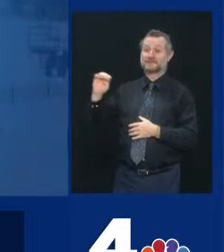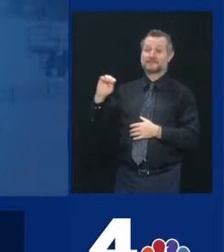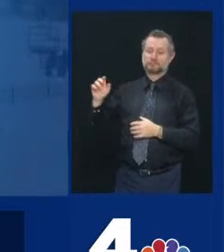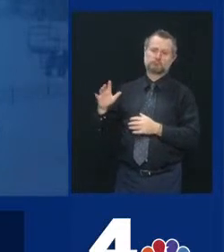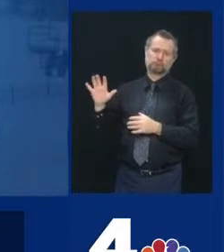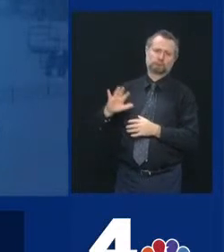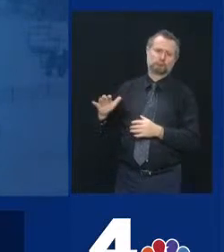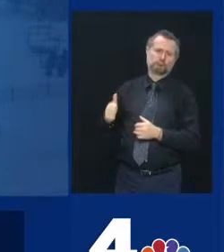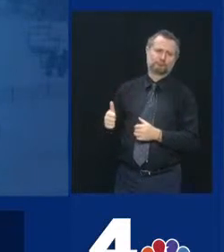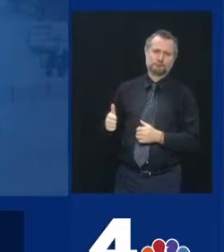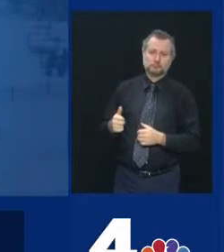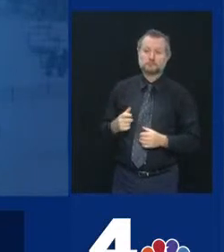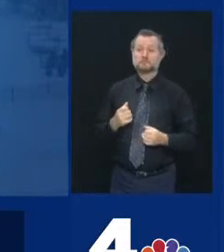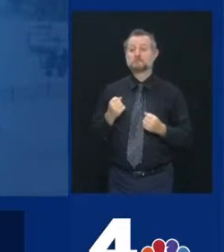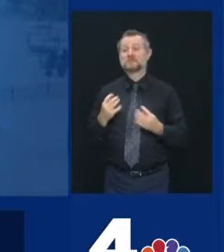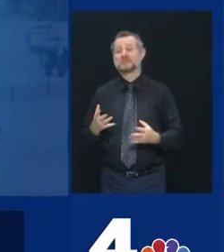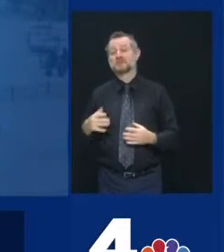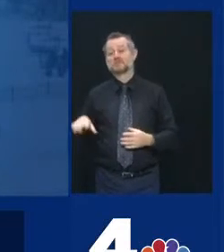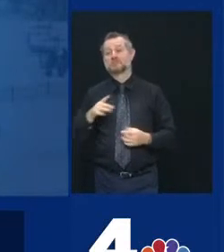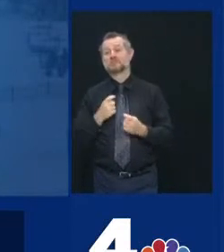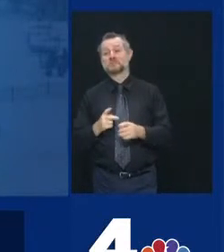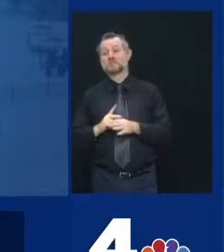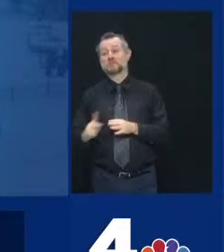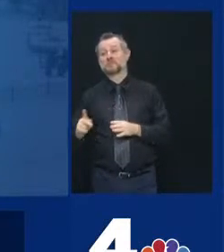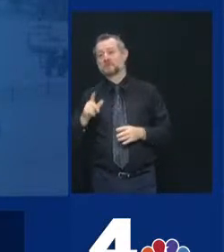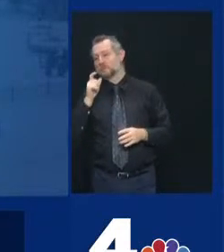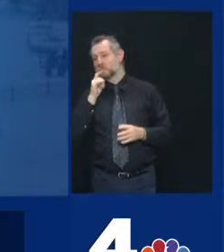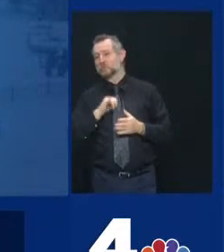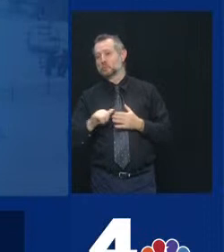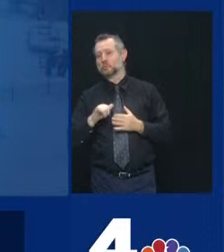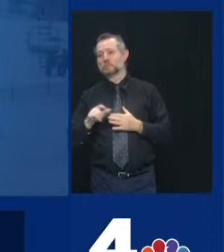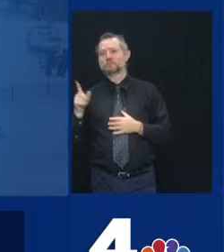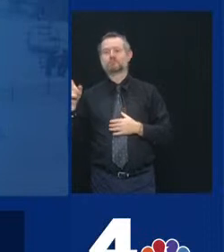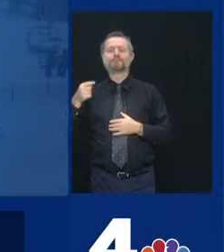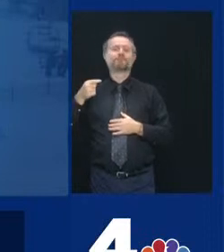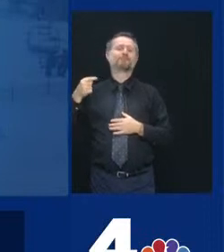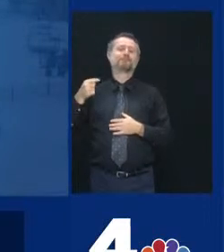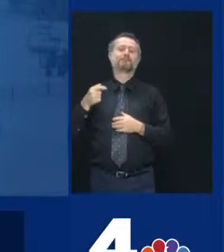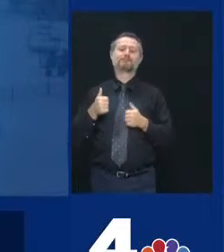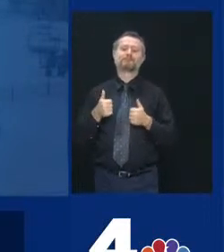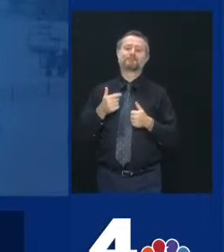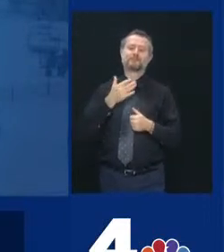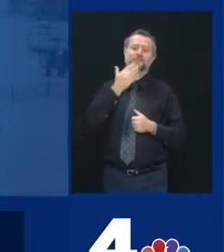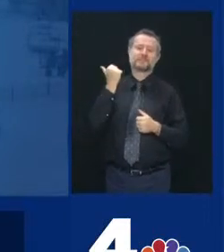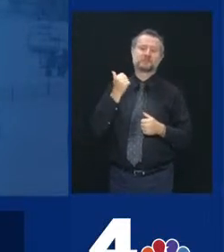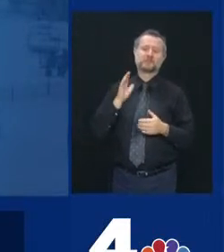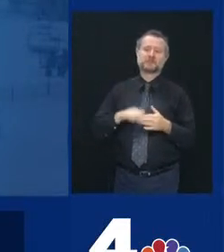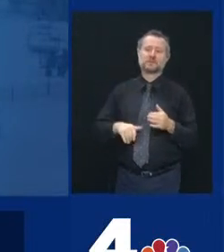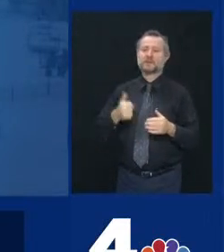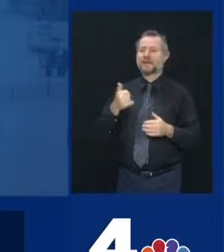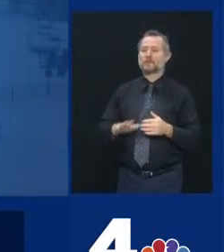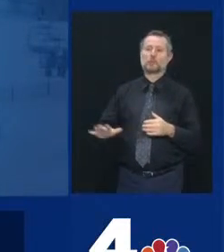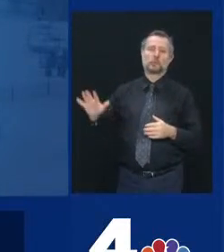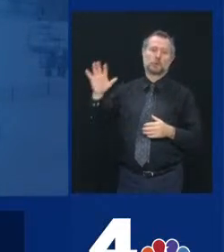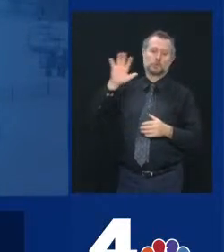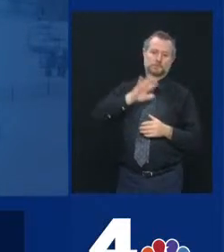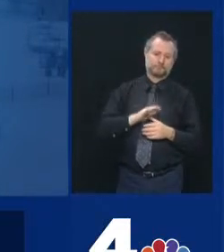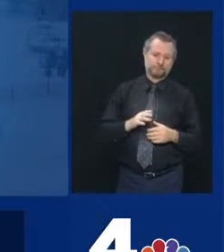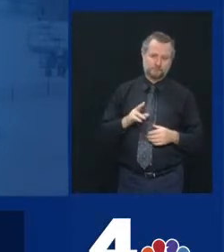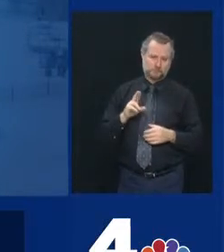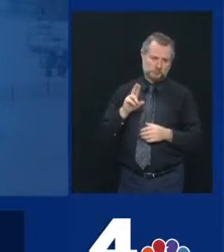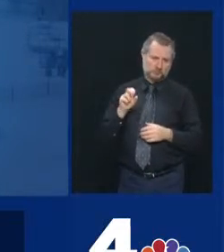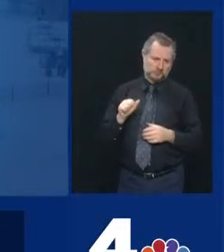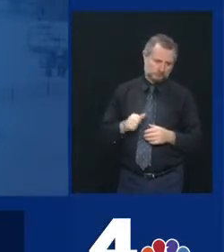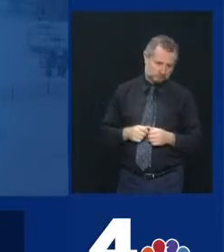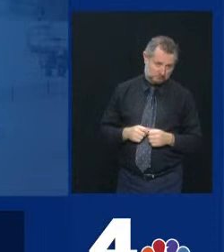ski professionals who will say skiing in New York is better than skiing anywhere in the country.